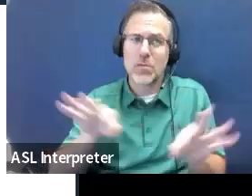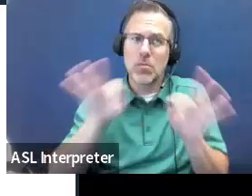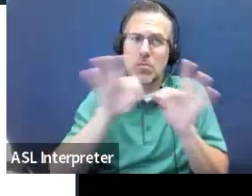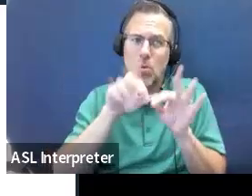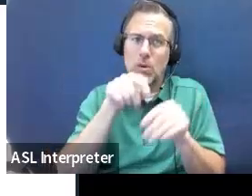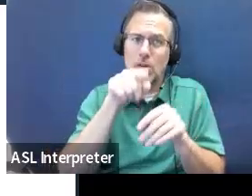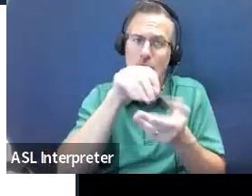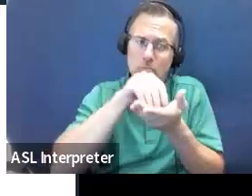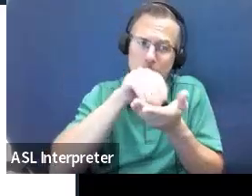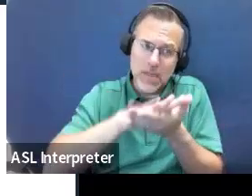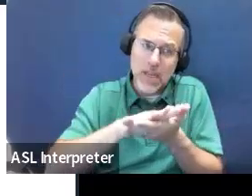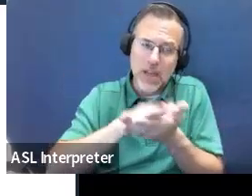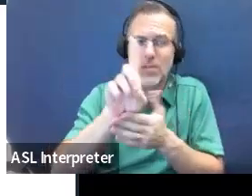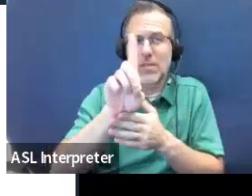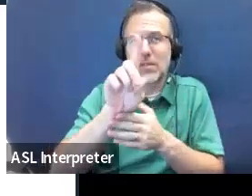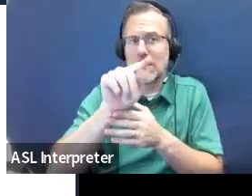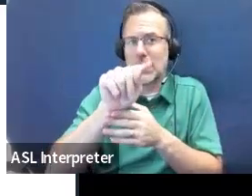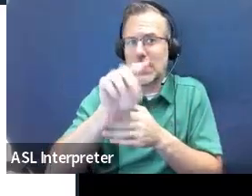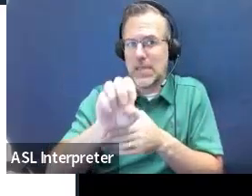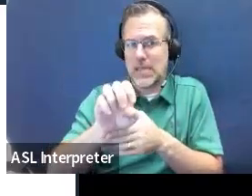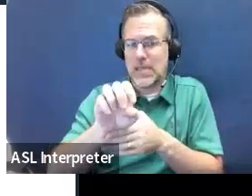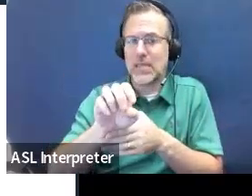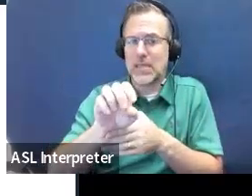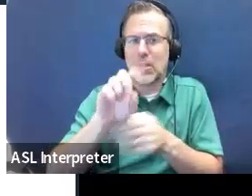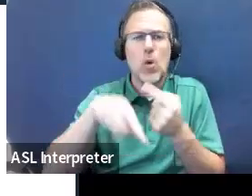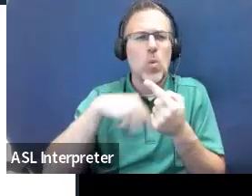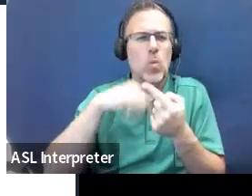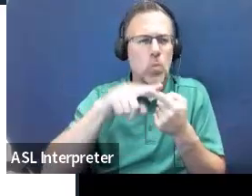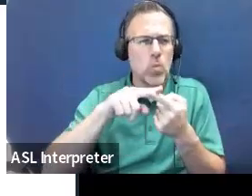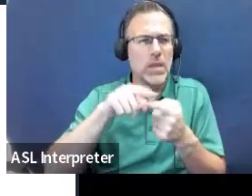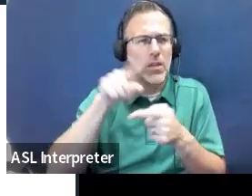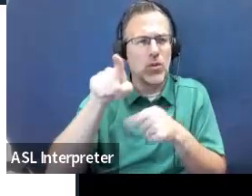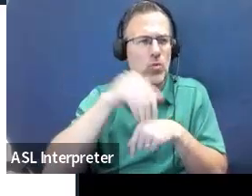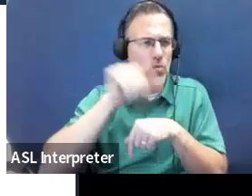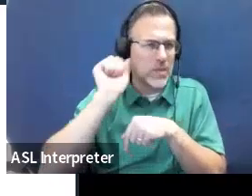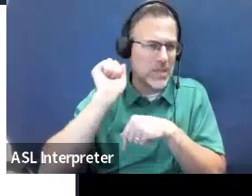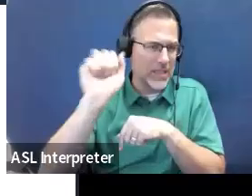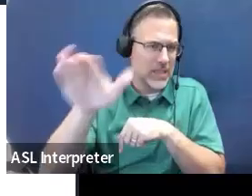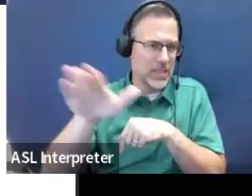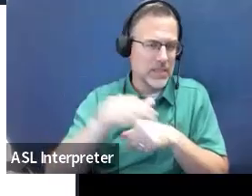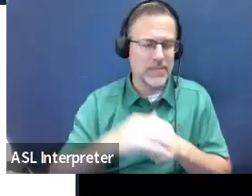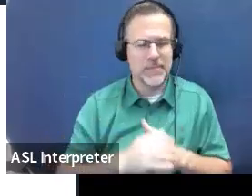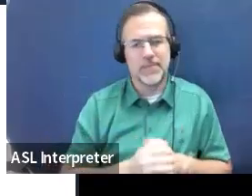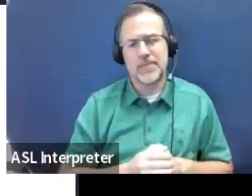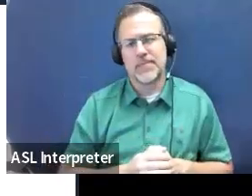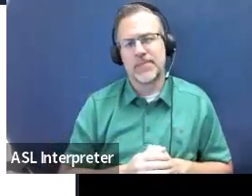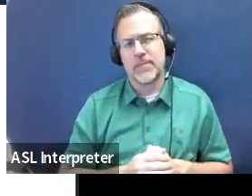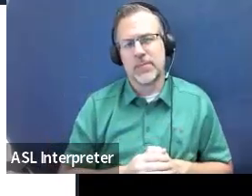home to parent documented when it goes into the paper copy.